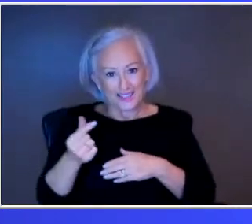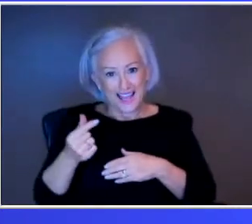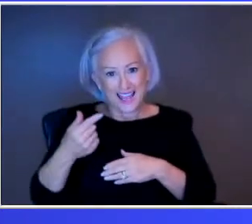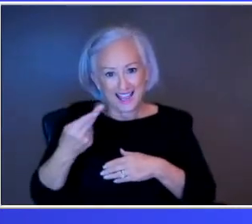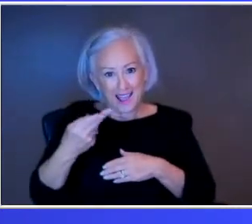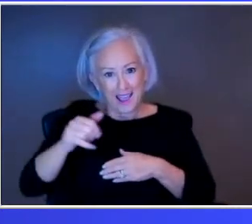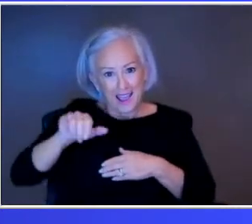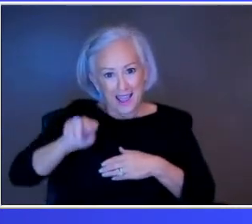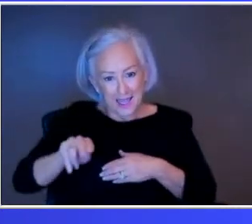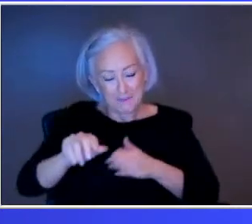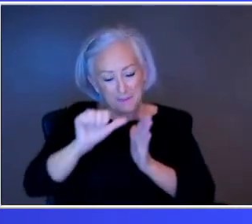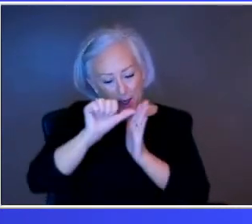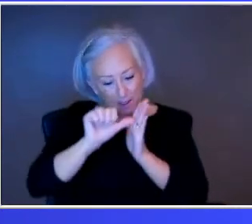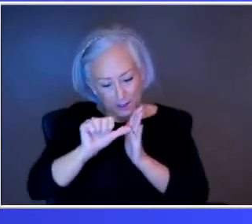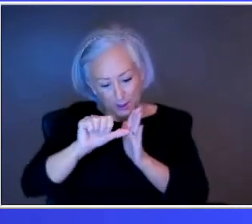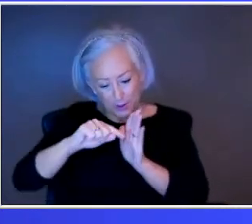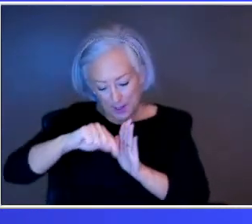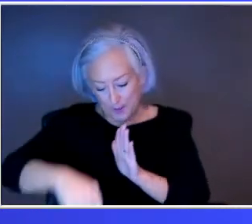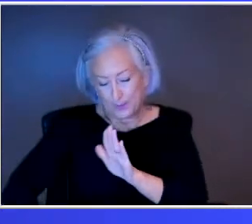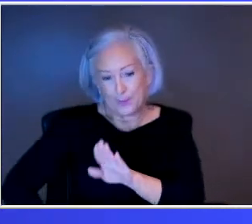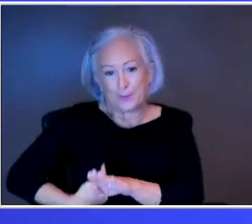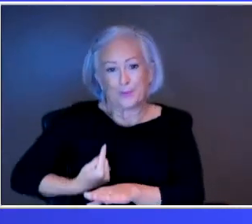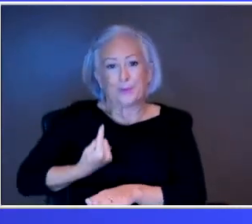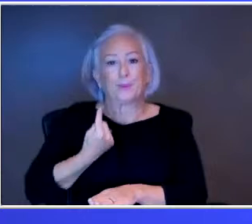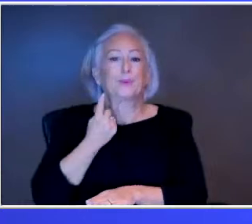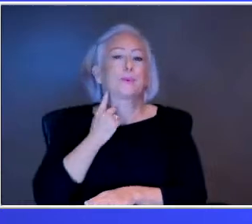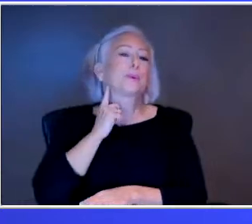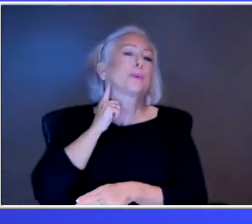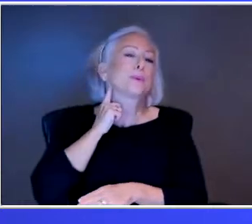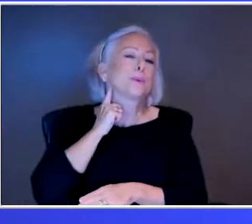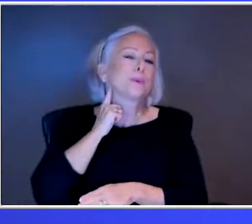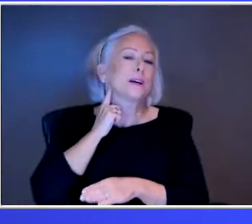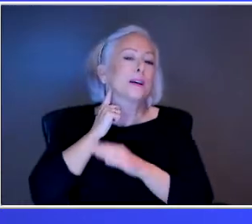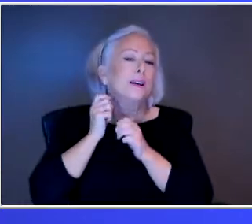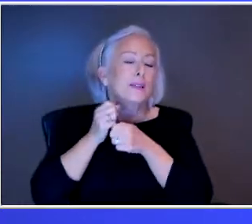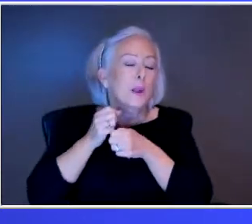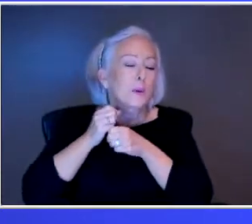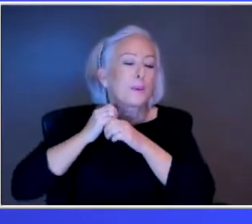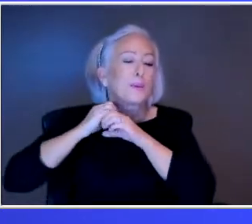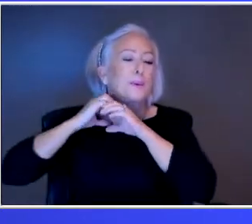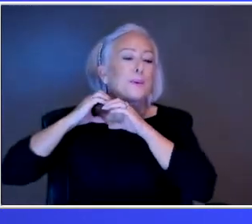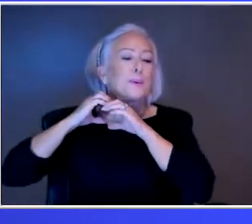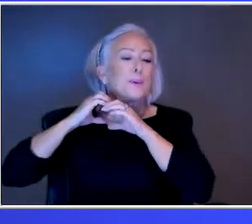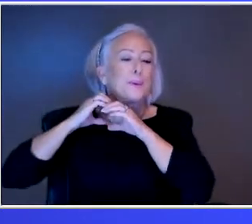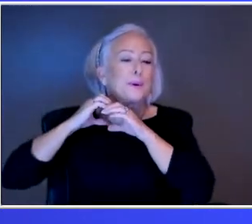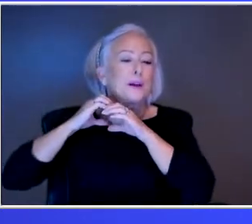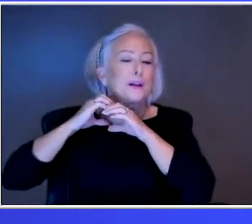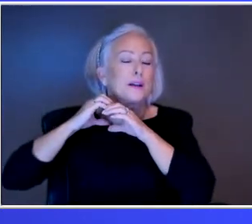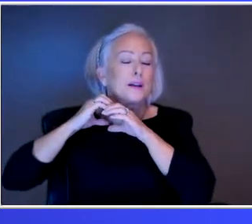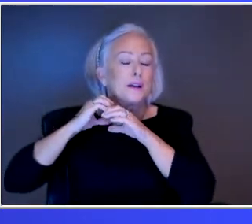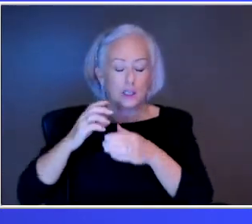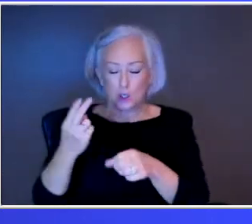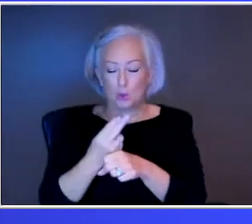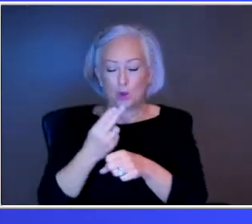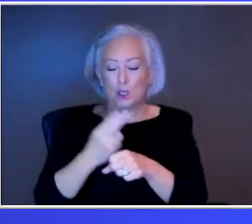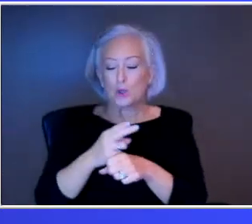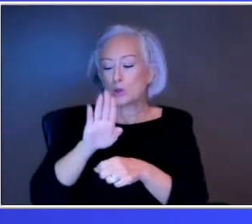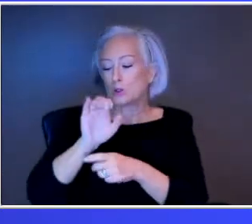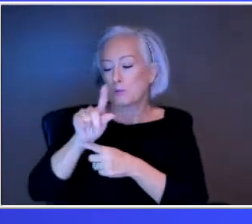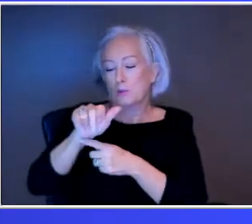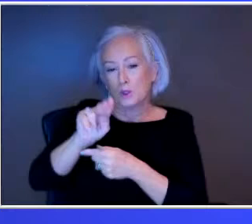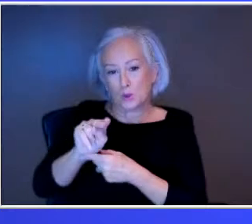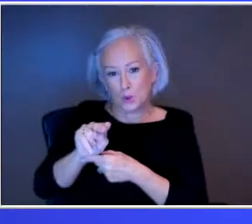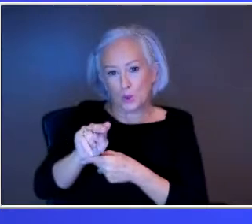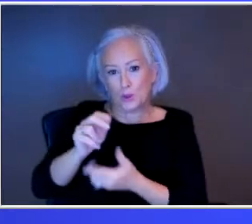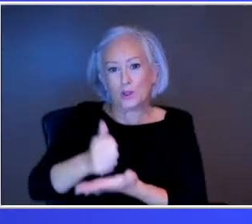vessels up to the neck, and then at the level of the neck, we had to apply a repair. We used a balloon to open the blood vessel there, and then the key was taking a